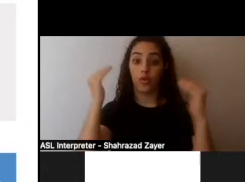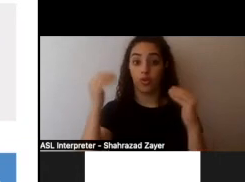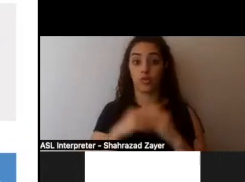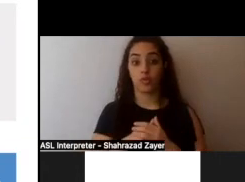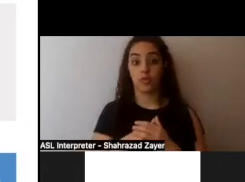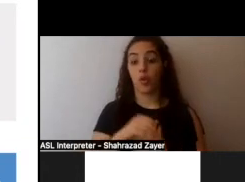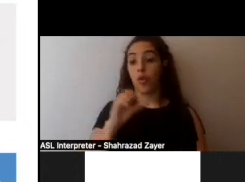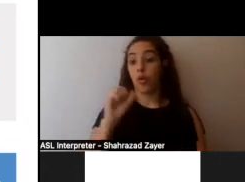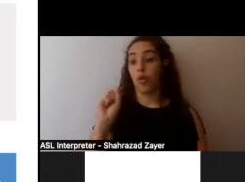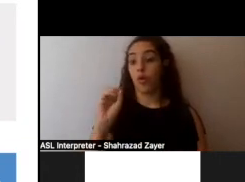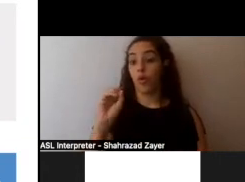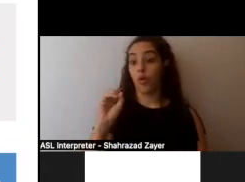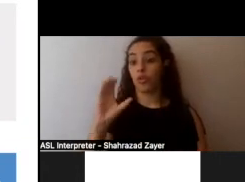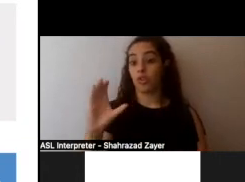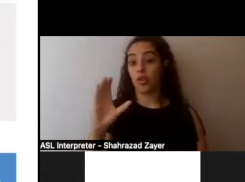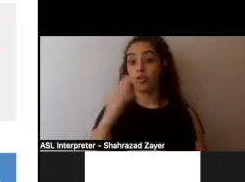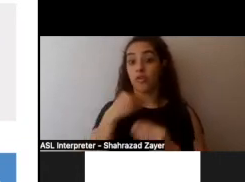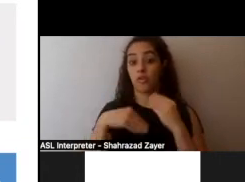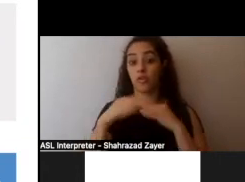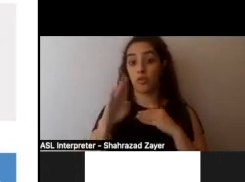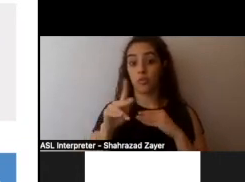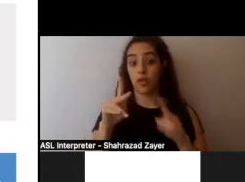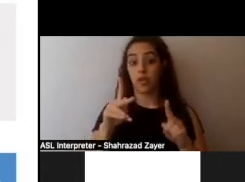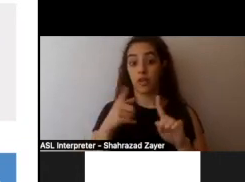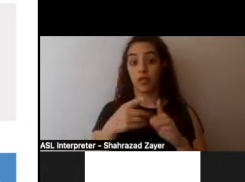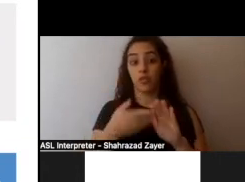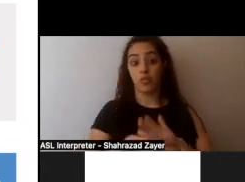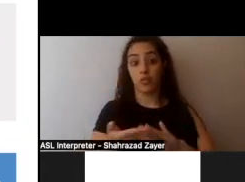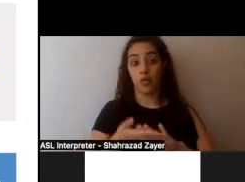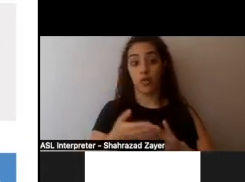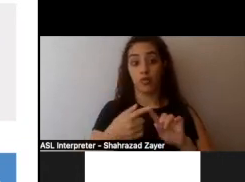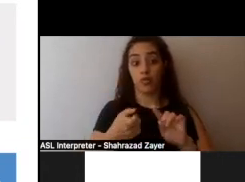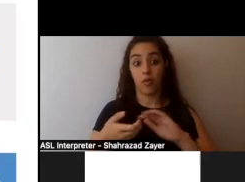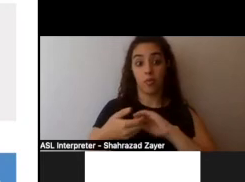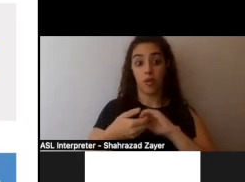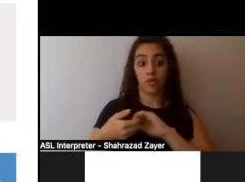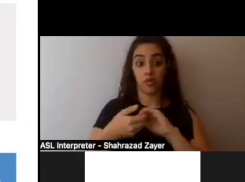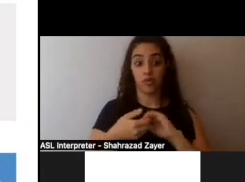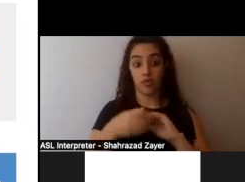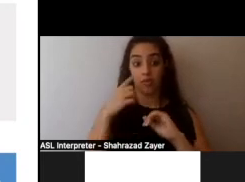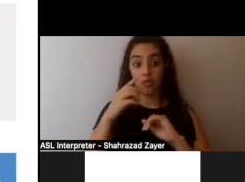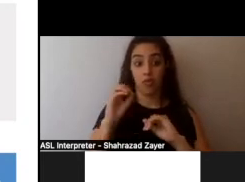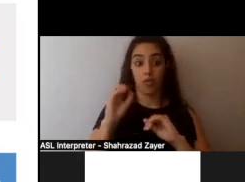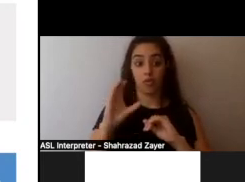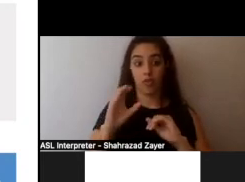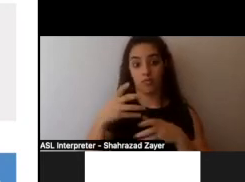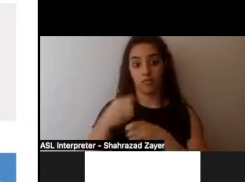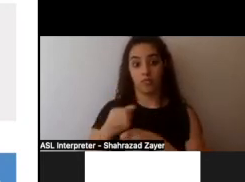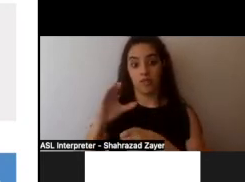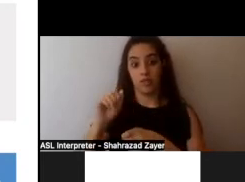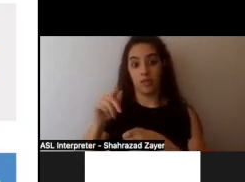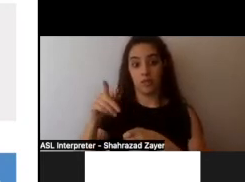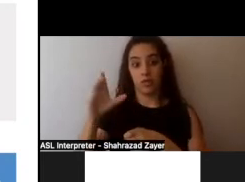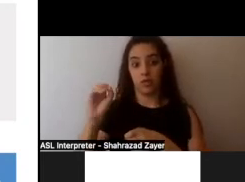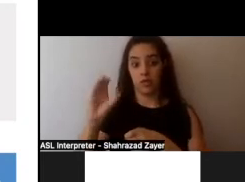by Community Action Partnership, distributes senior food boxes at a number of locations.